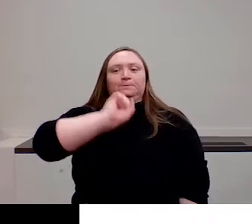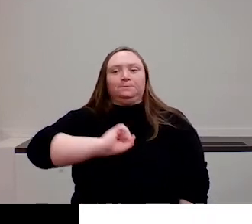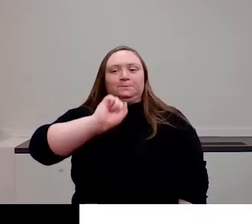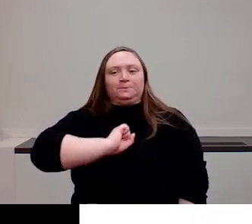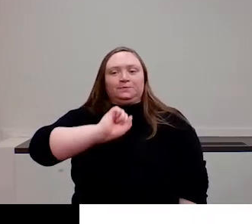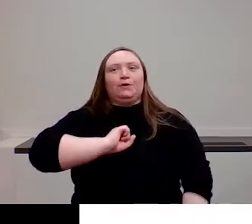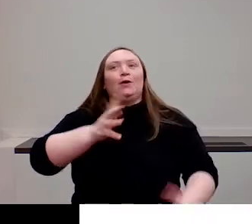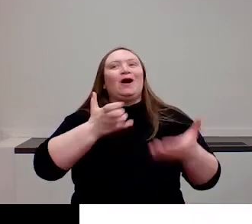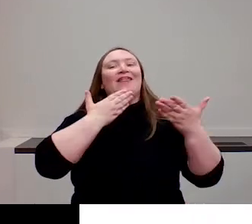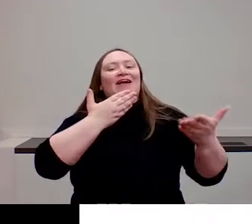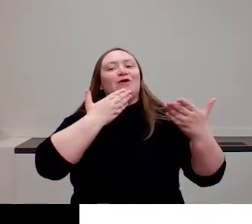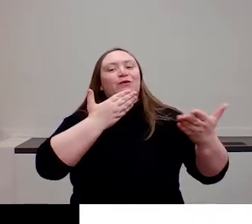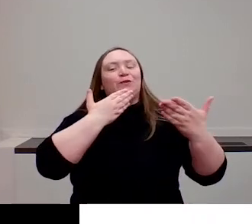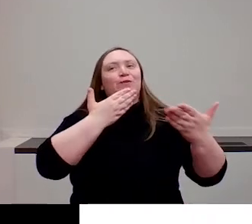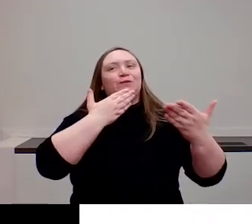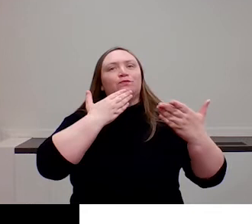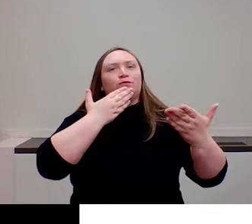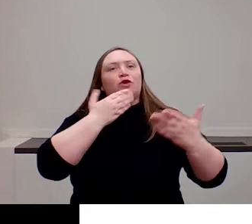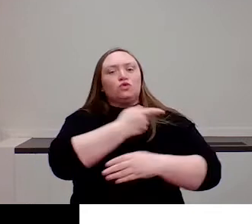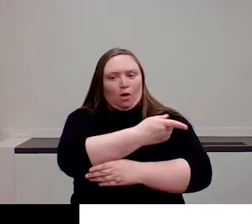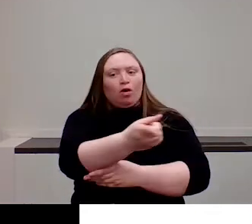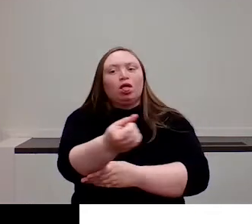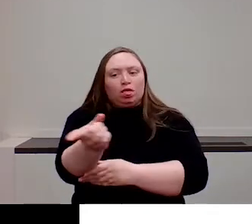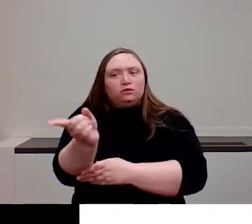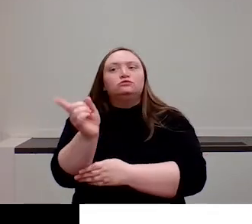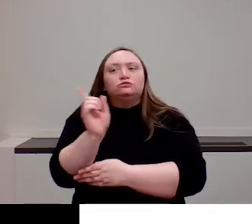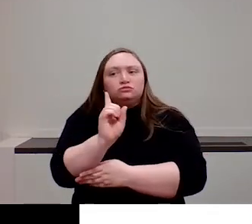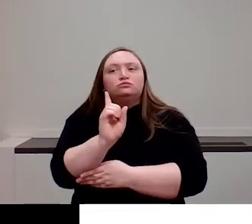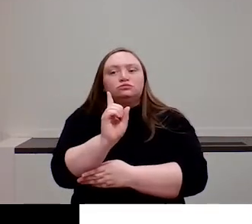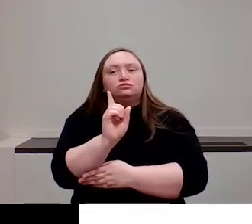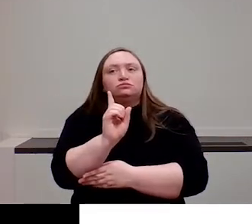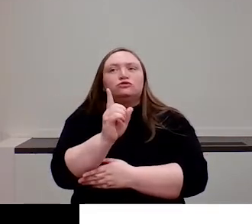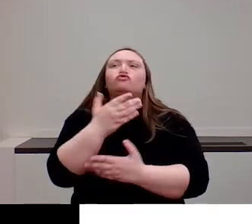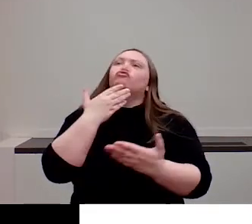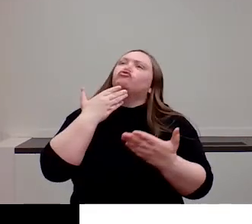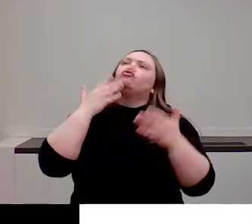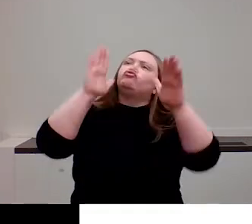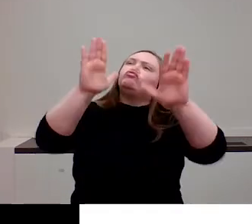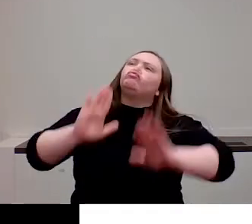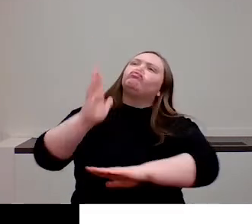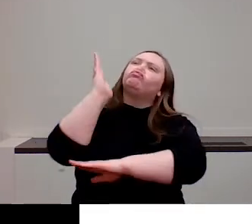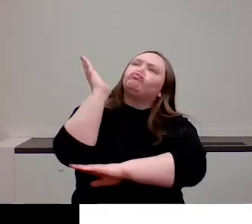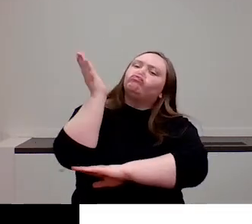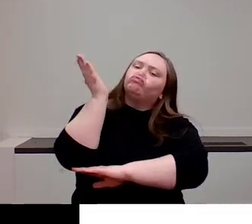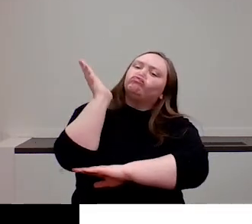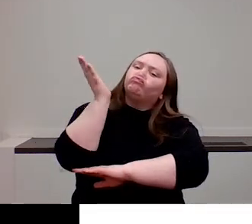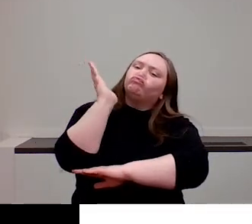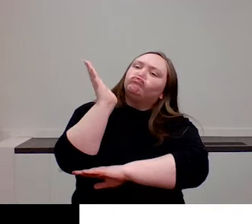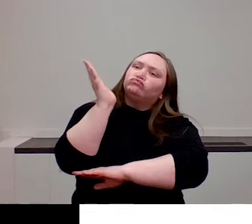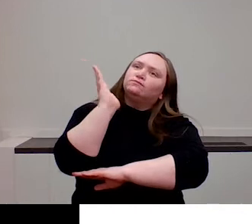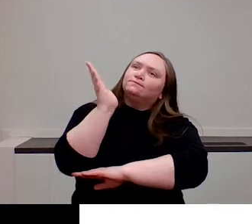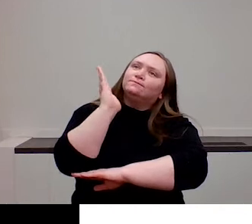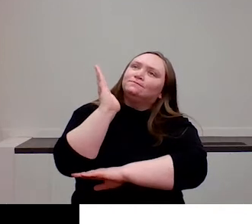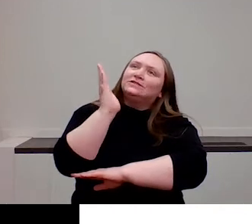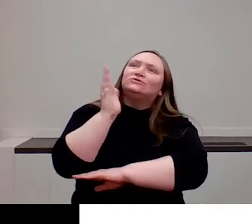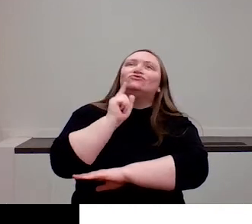Yeah, I just wanted to thank everybody for the great presentations at the beginning of the meeting. that was very refreshing